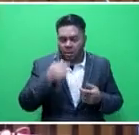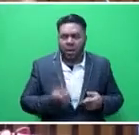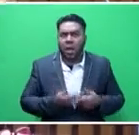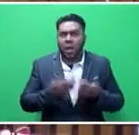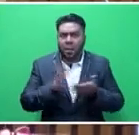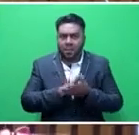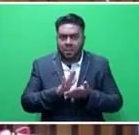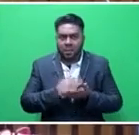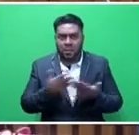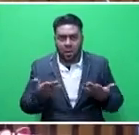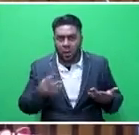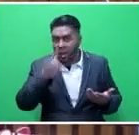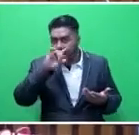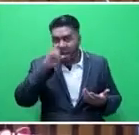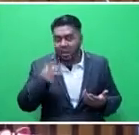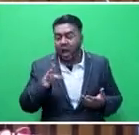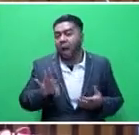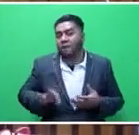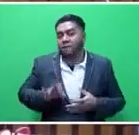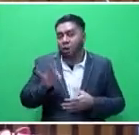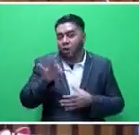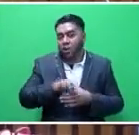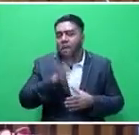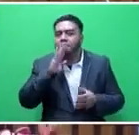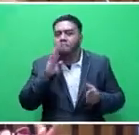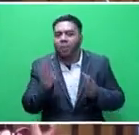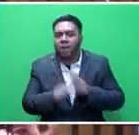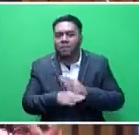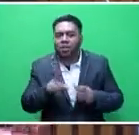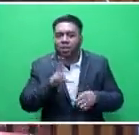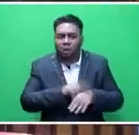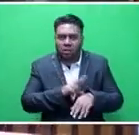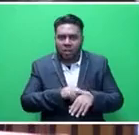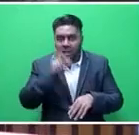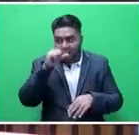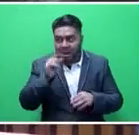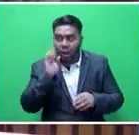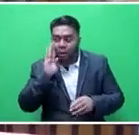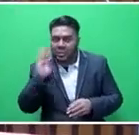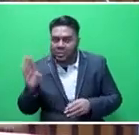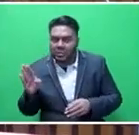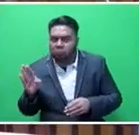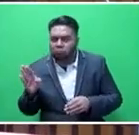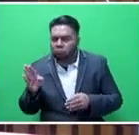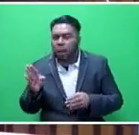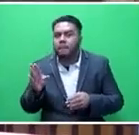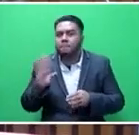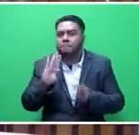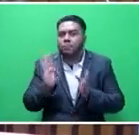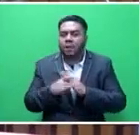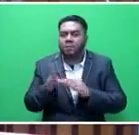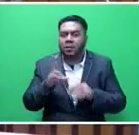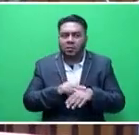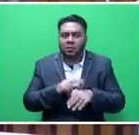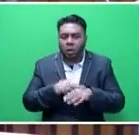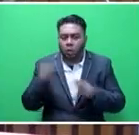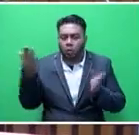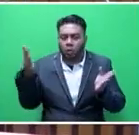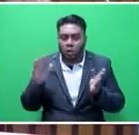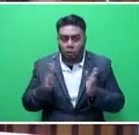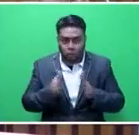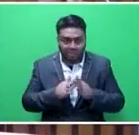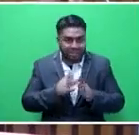now who could not afford to go and see a private GP can now go and see a private GP, reduce the lines, Mr. Speaker,